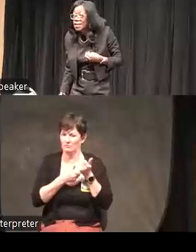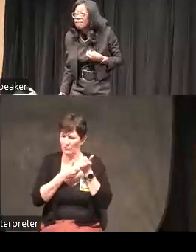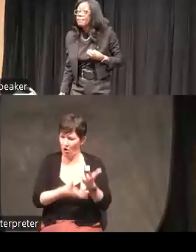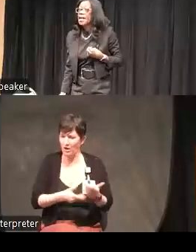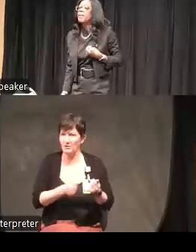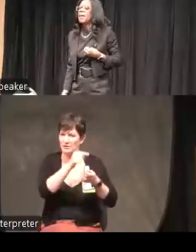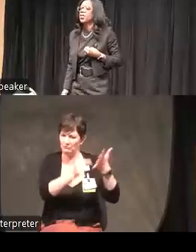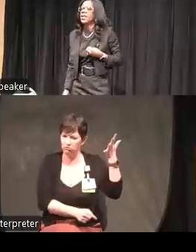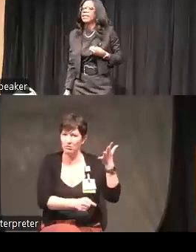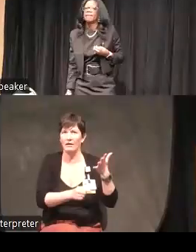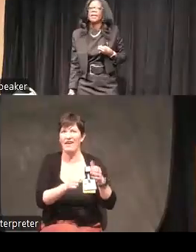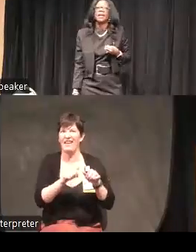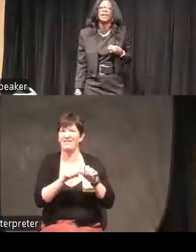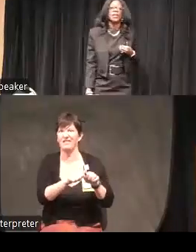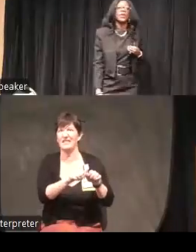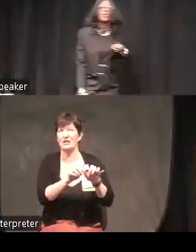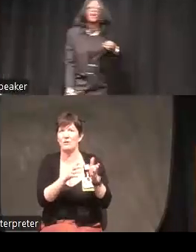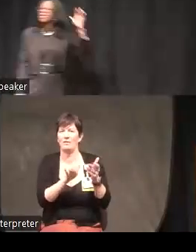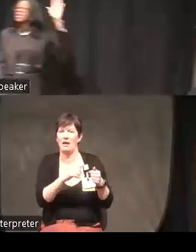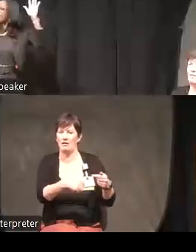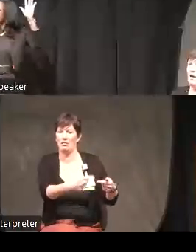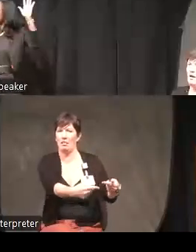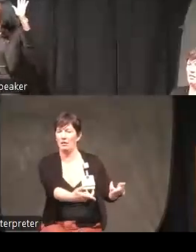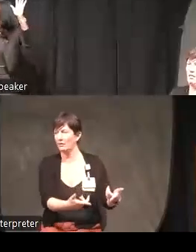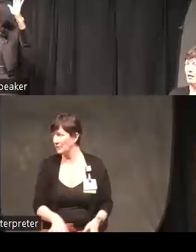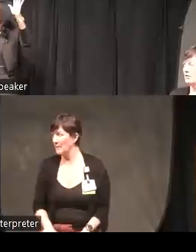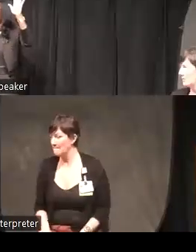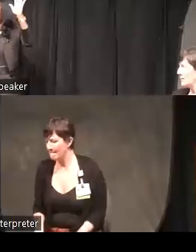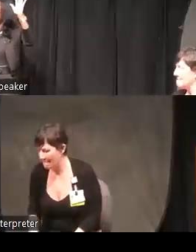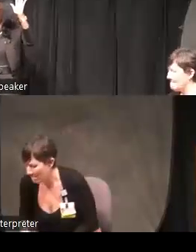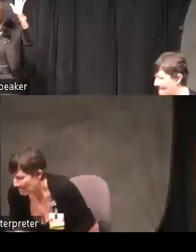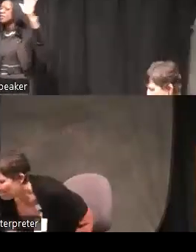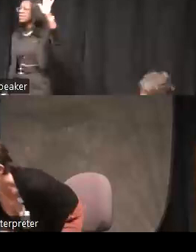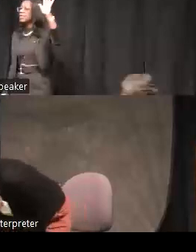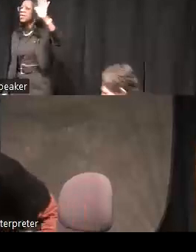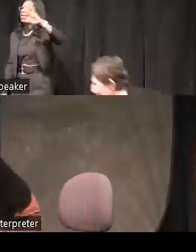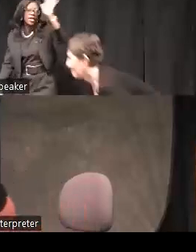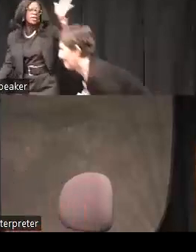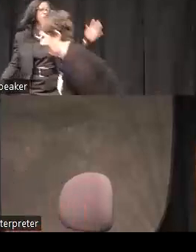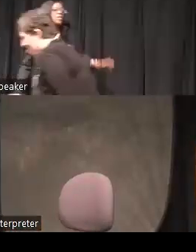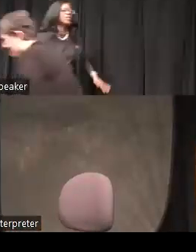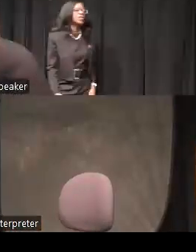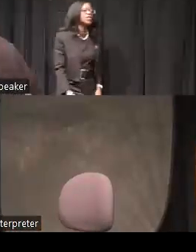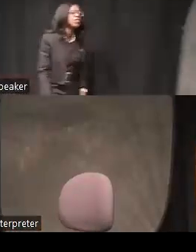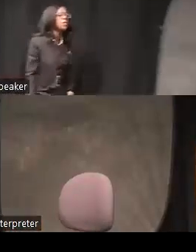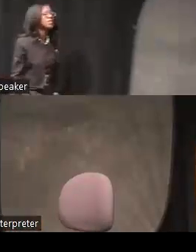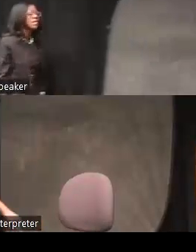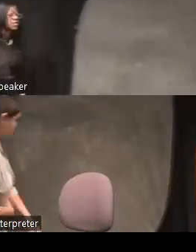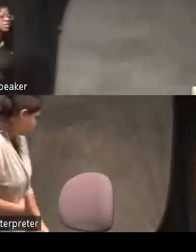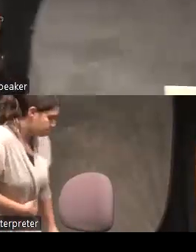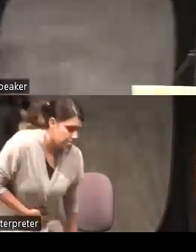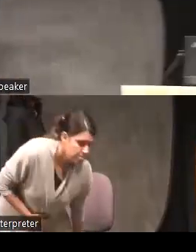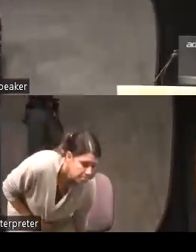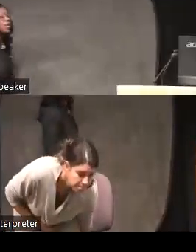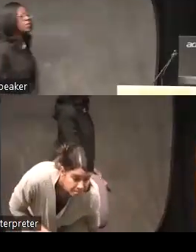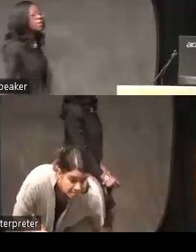causing them and perpetuating them. So if you've ever seen the IIT implicit association test, have you already seen this? Okay, so I can speed through these. You know what the test looks